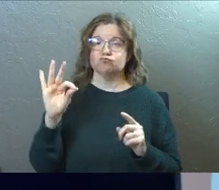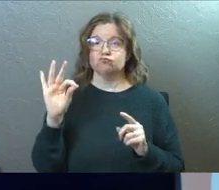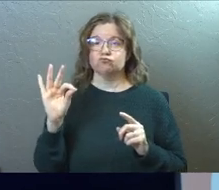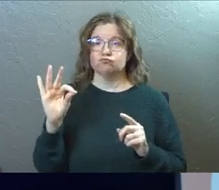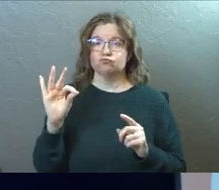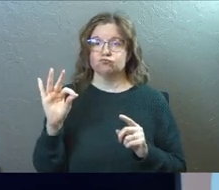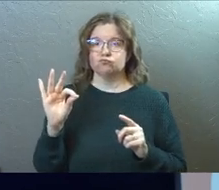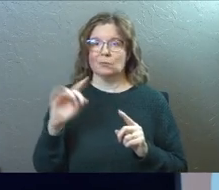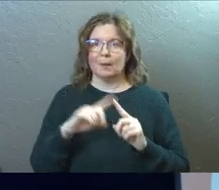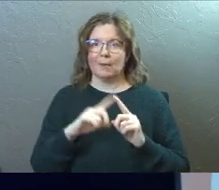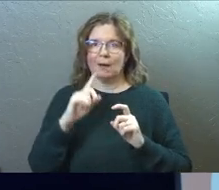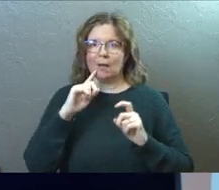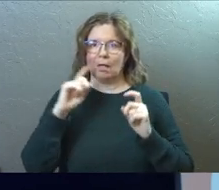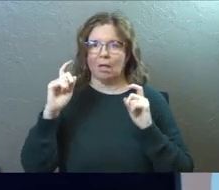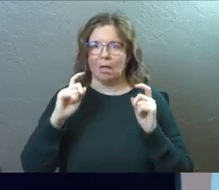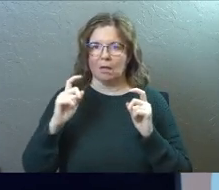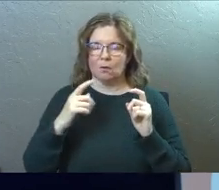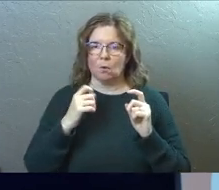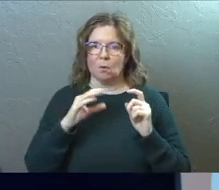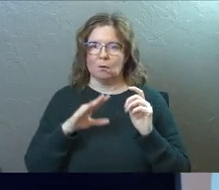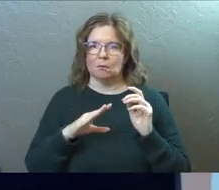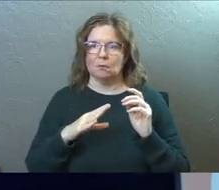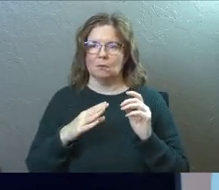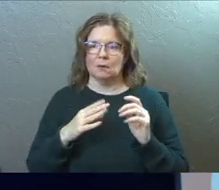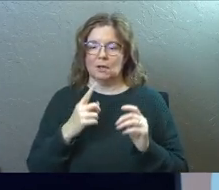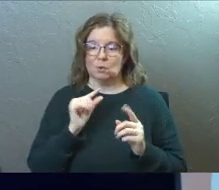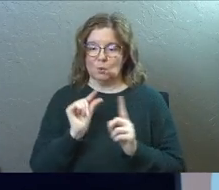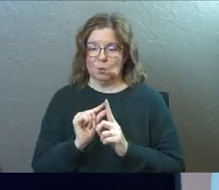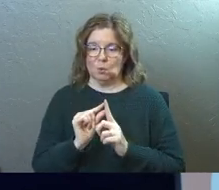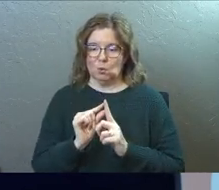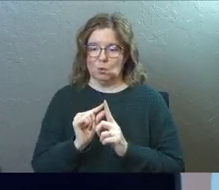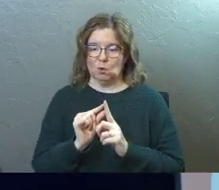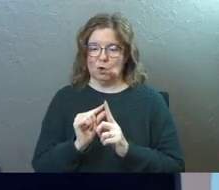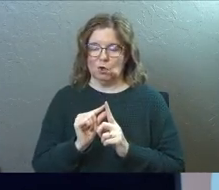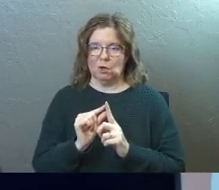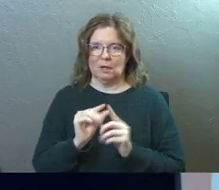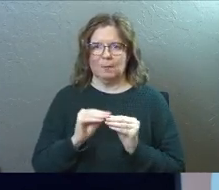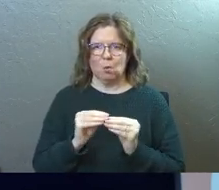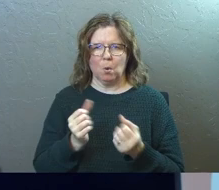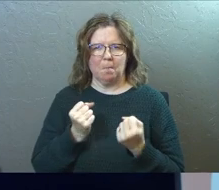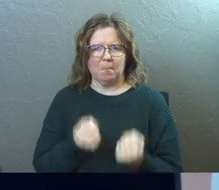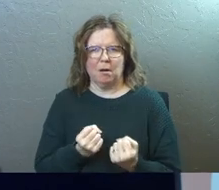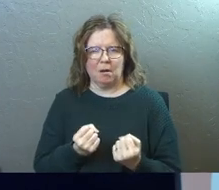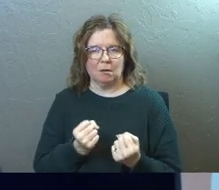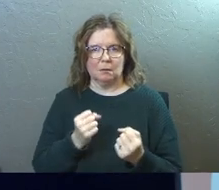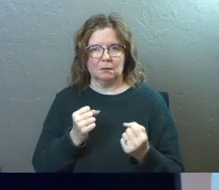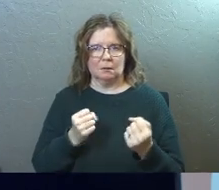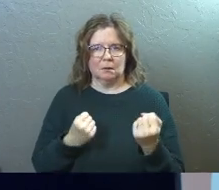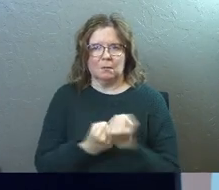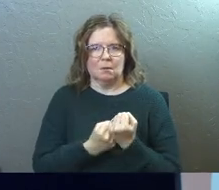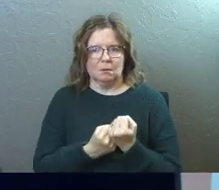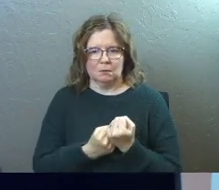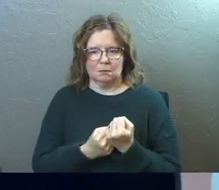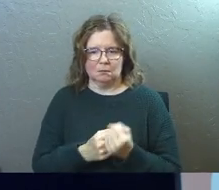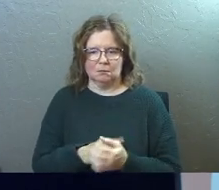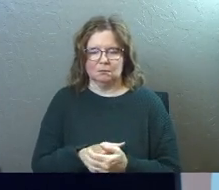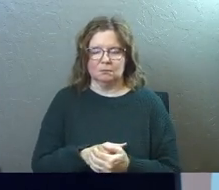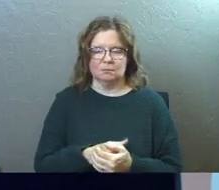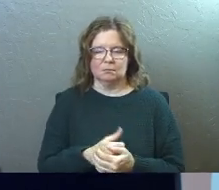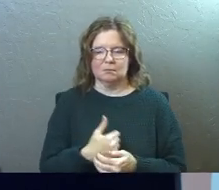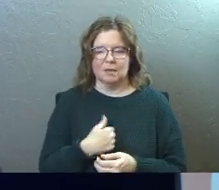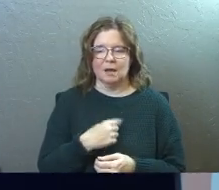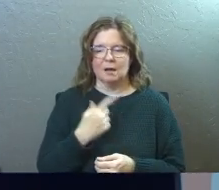person, and all of a sudden you get to a particular word, and you drop just a little bit of Tabasco sauce on that word. You ever do